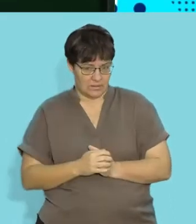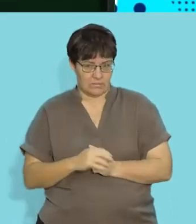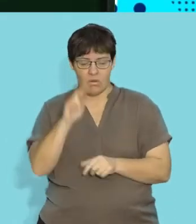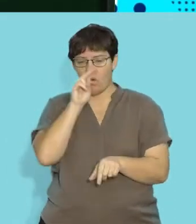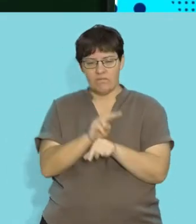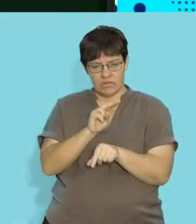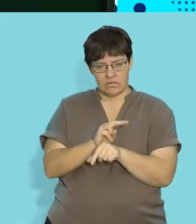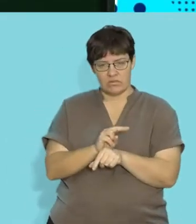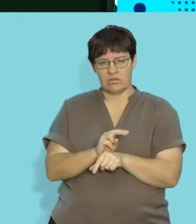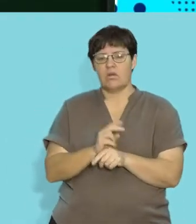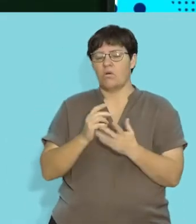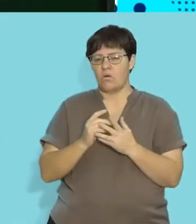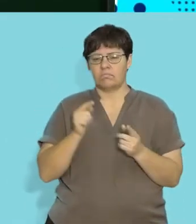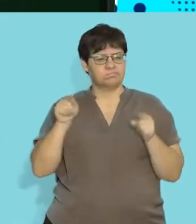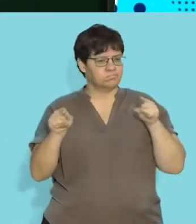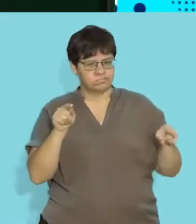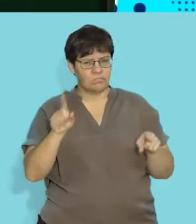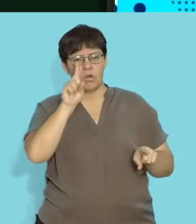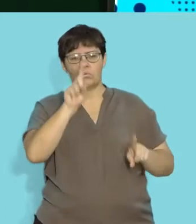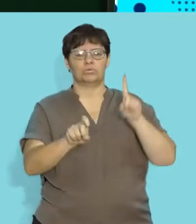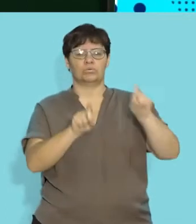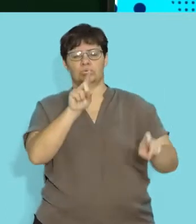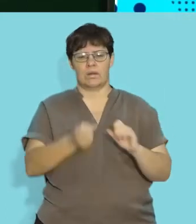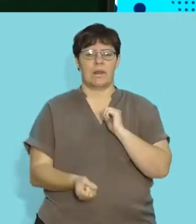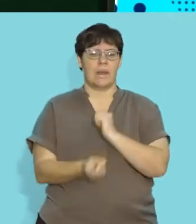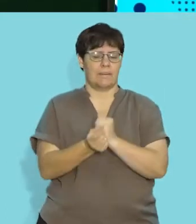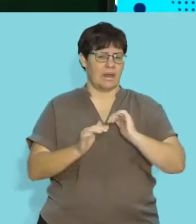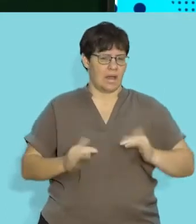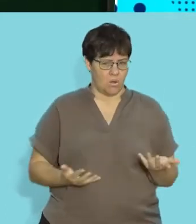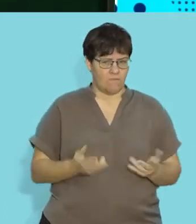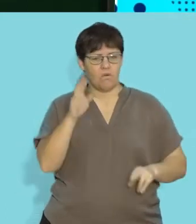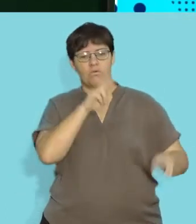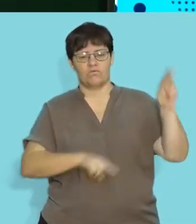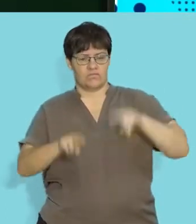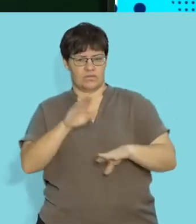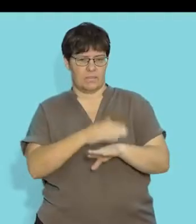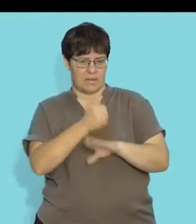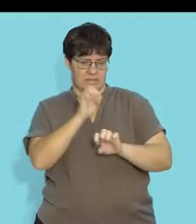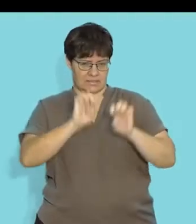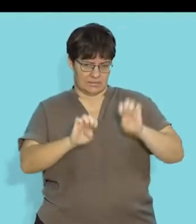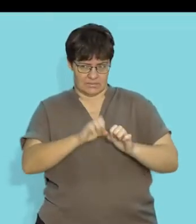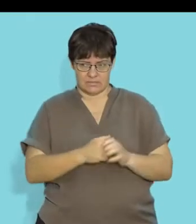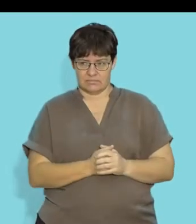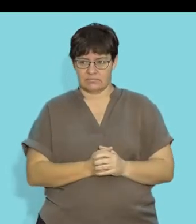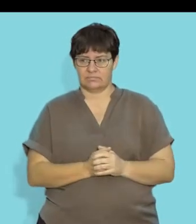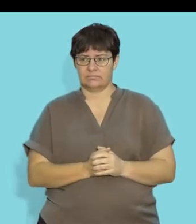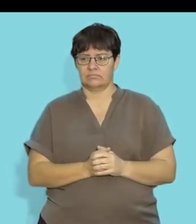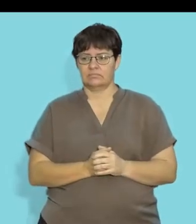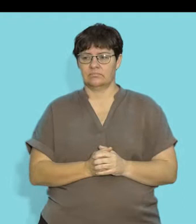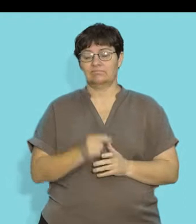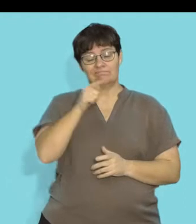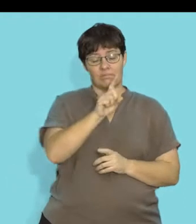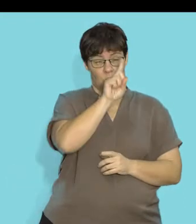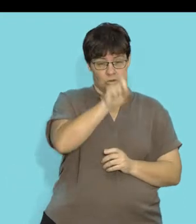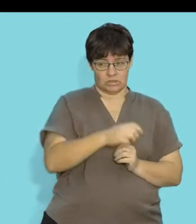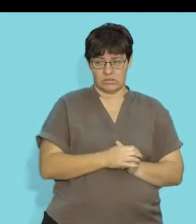let's try and have a sense of how these questions can be asked in the context of a revision-based assessment. So here's a